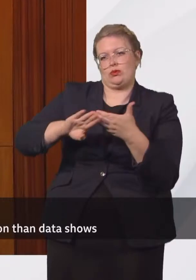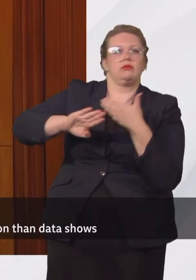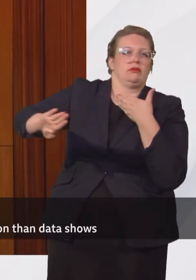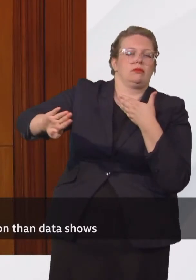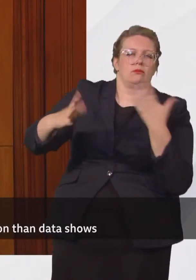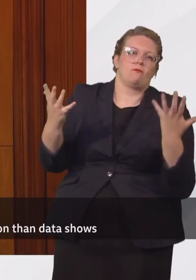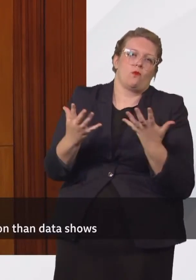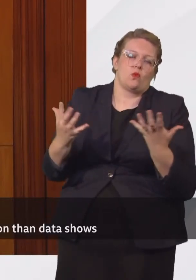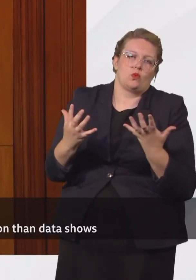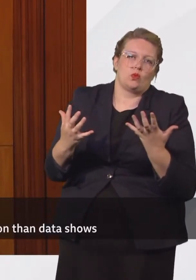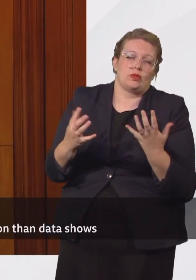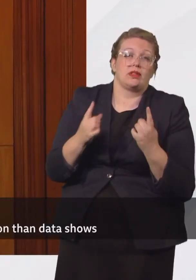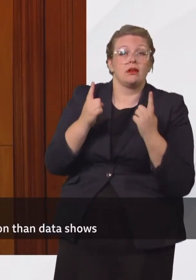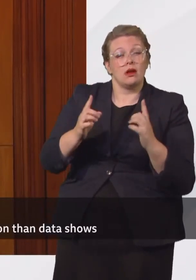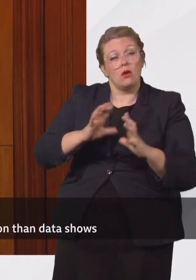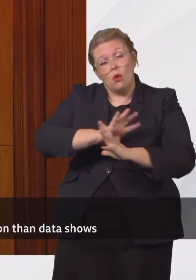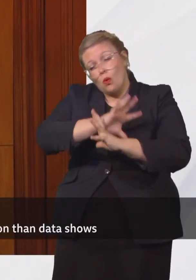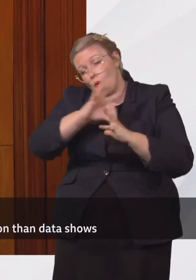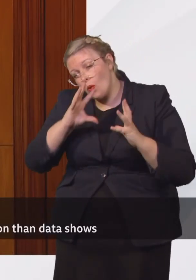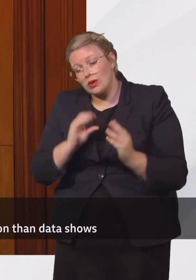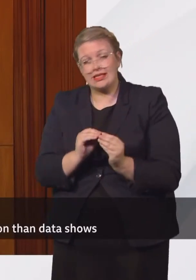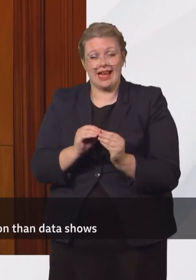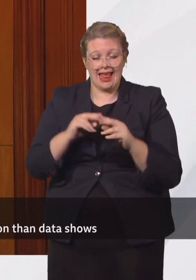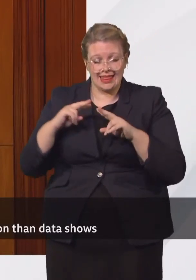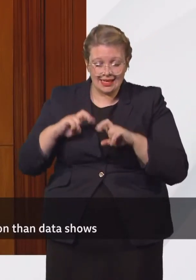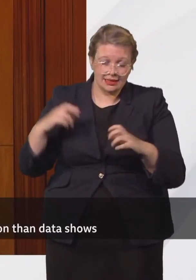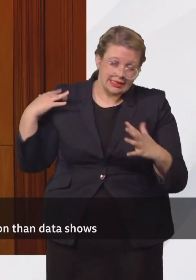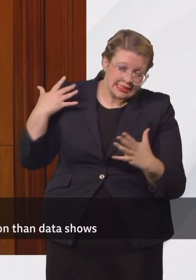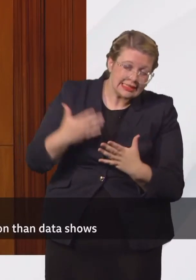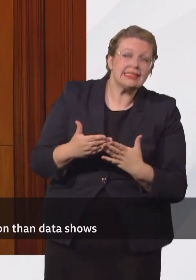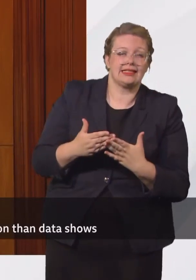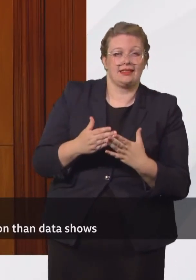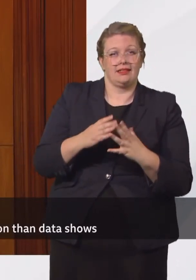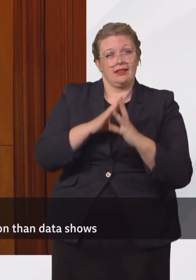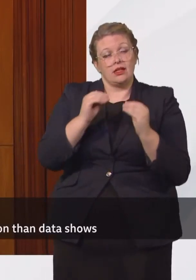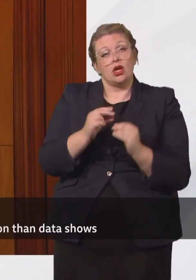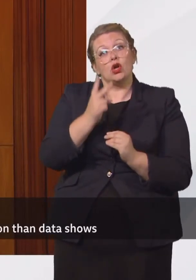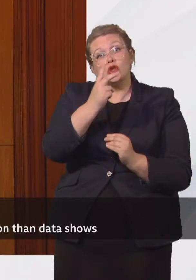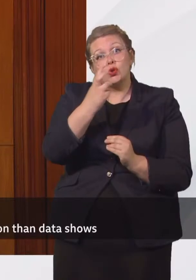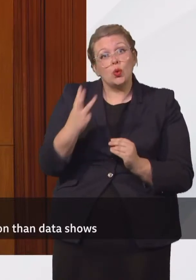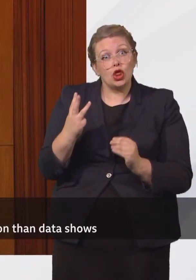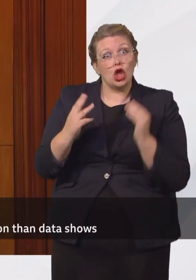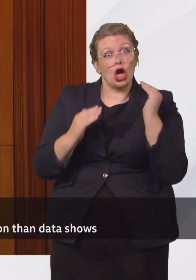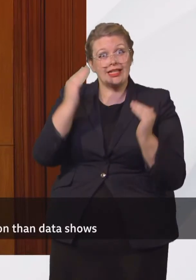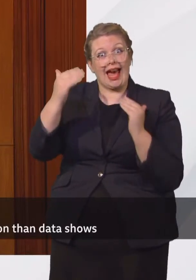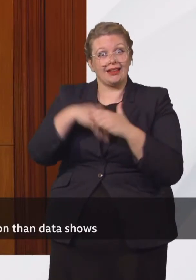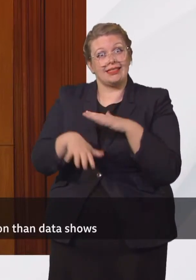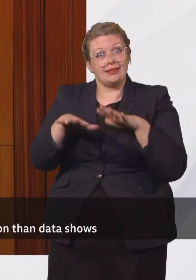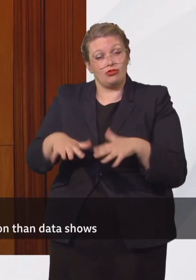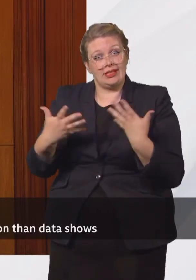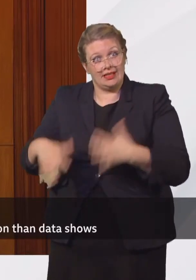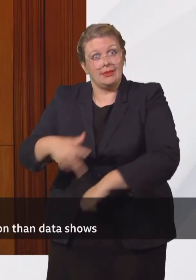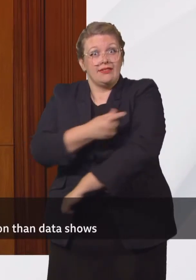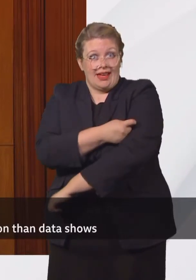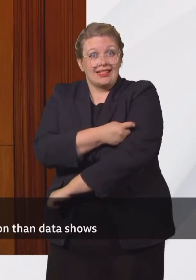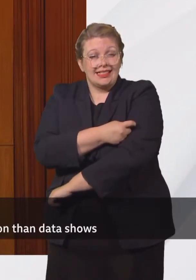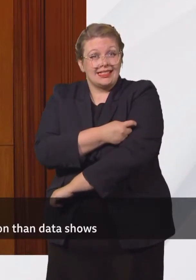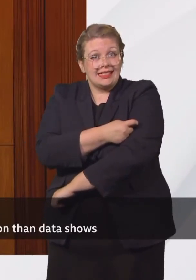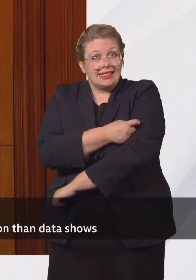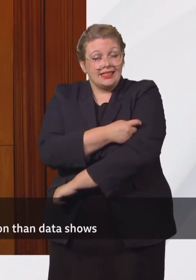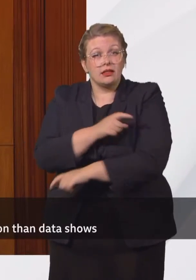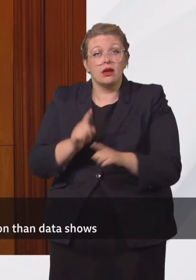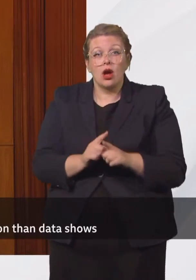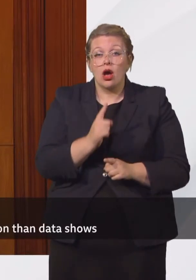that we have now vaccinated nearly 2/3 of the adult population in England, and more than 1/4 of people have